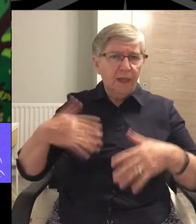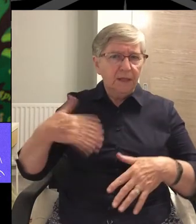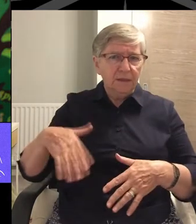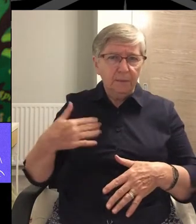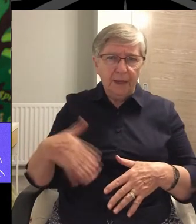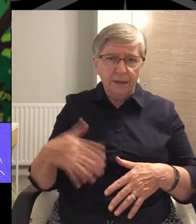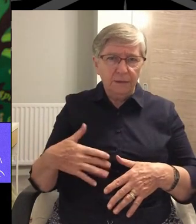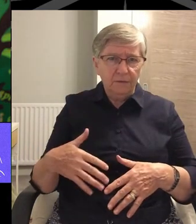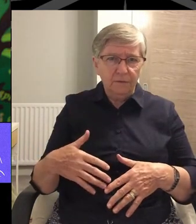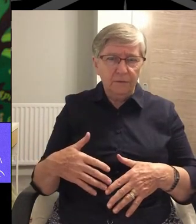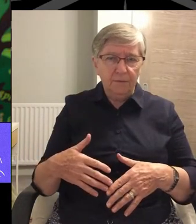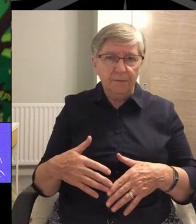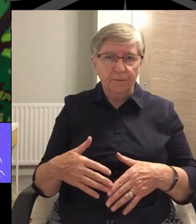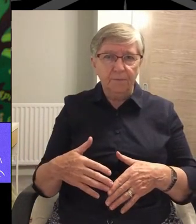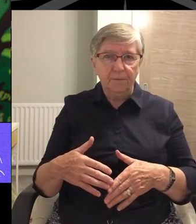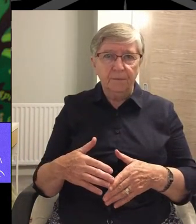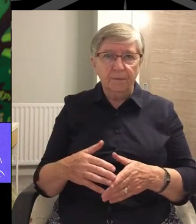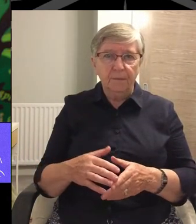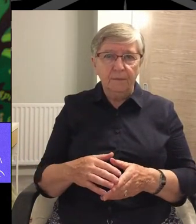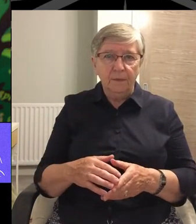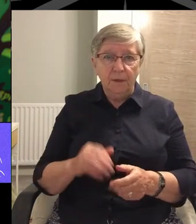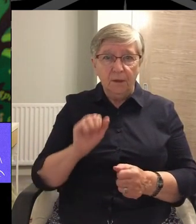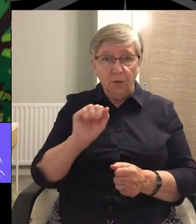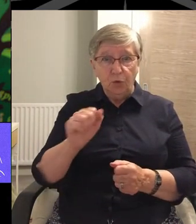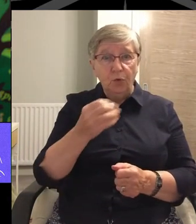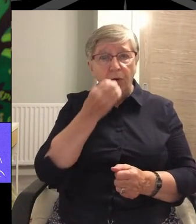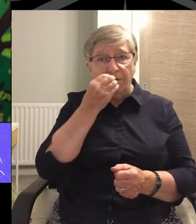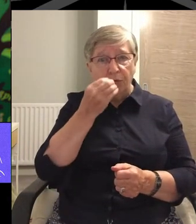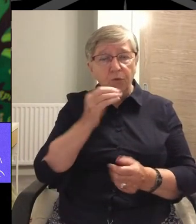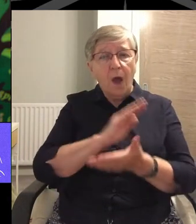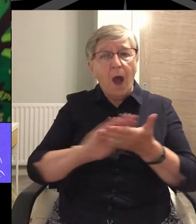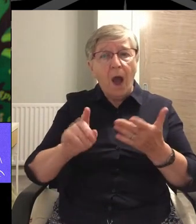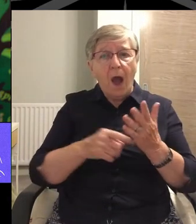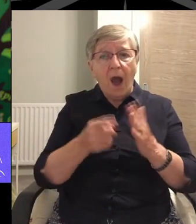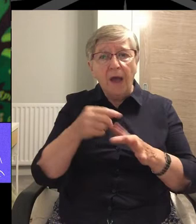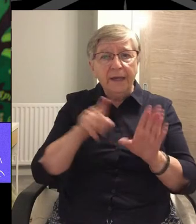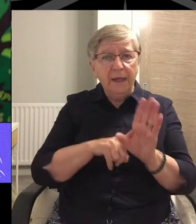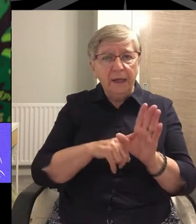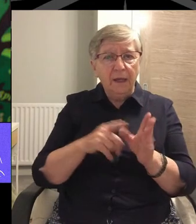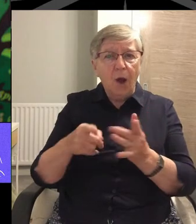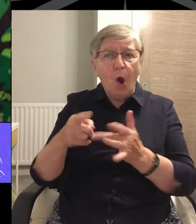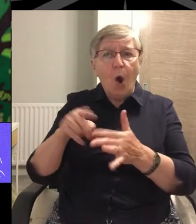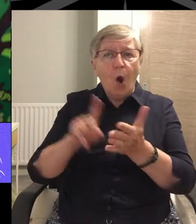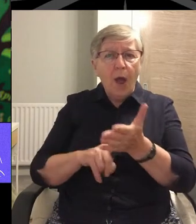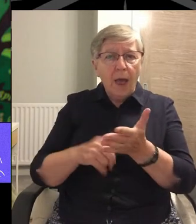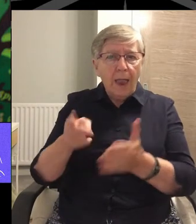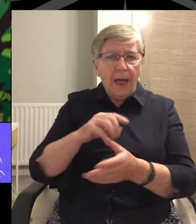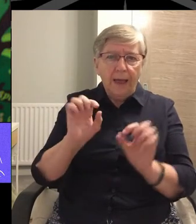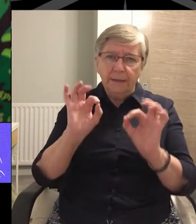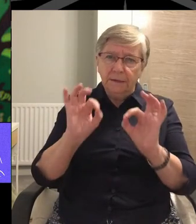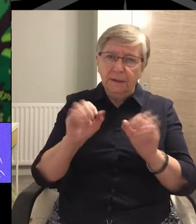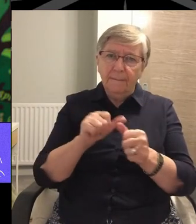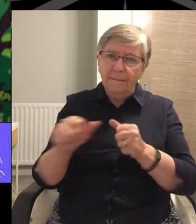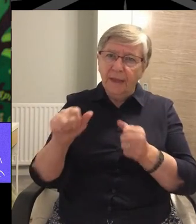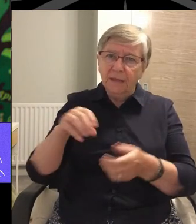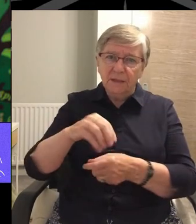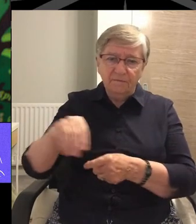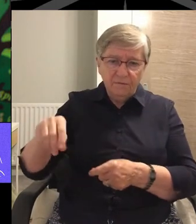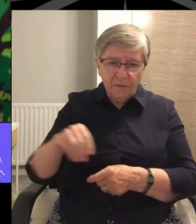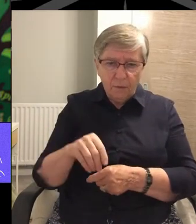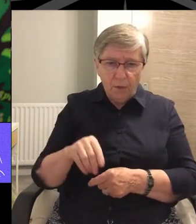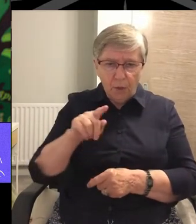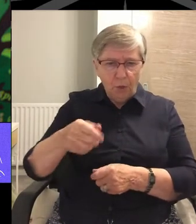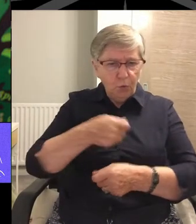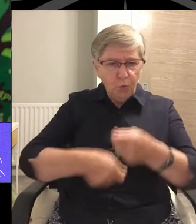and embroidered cloth. Your food was honey, olive oil, and the finest flour. You became